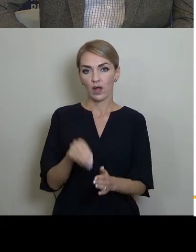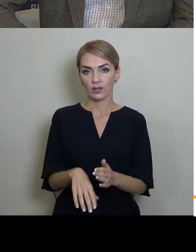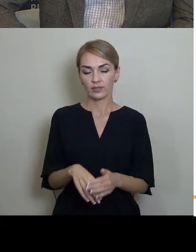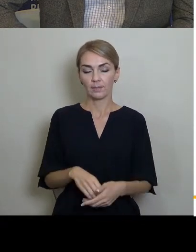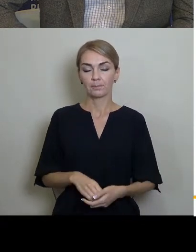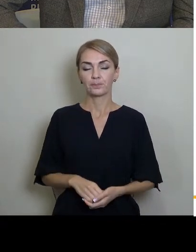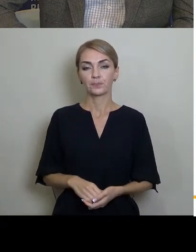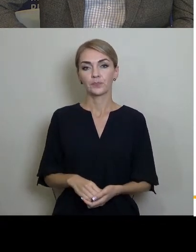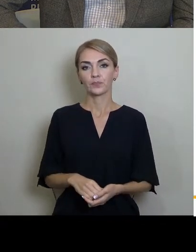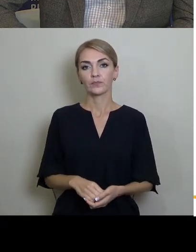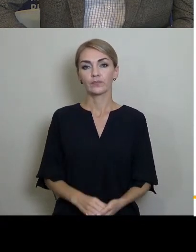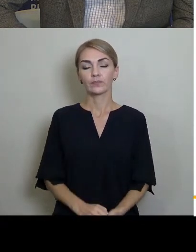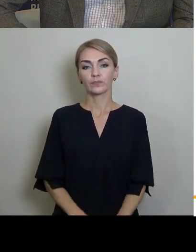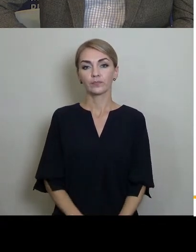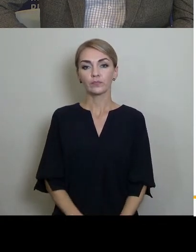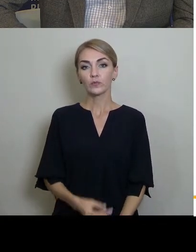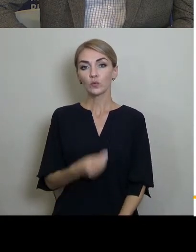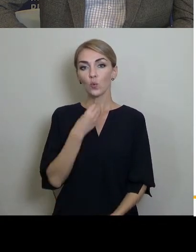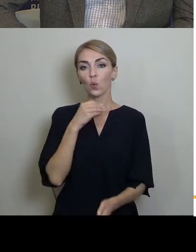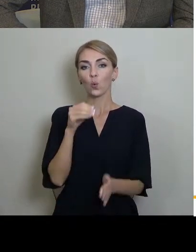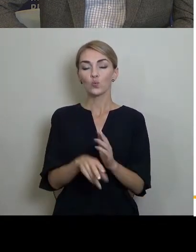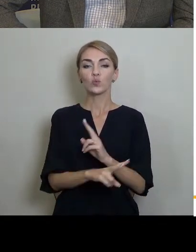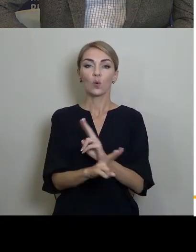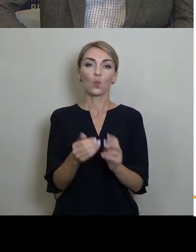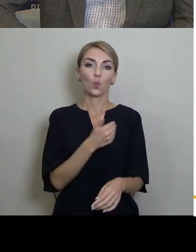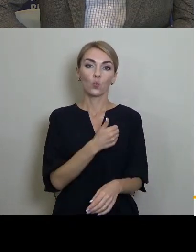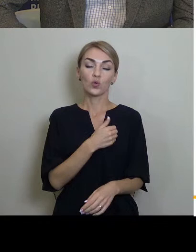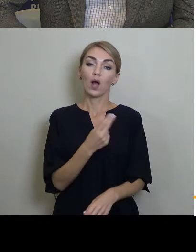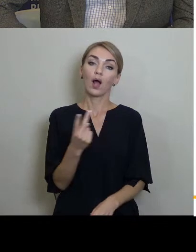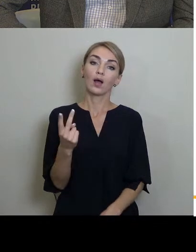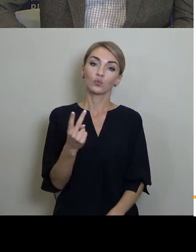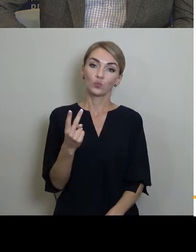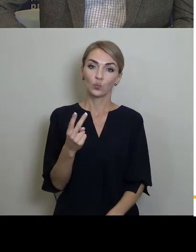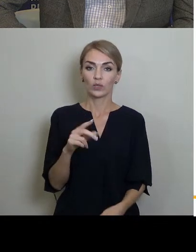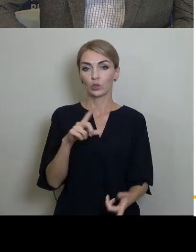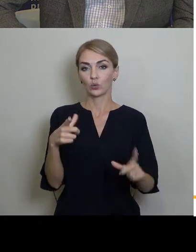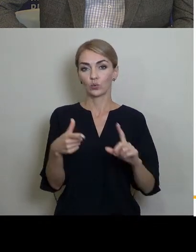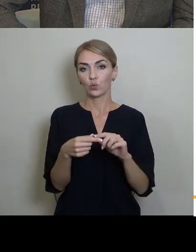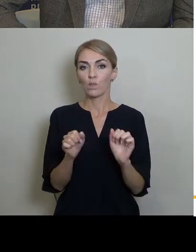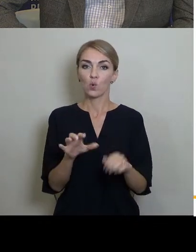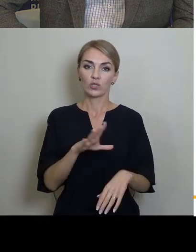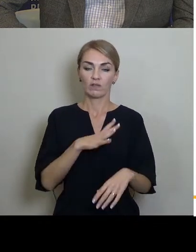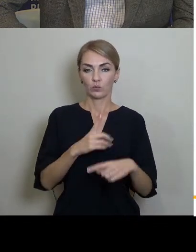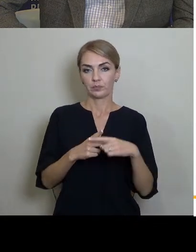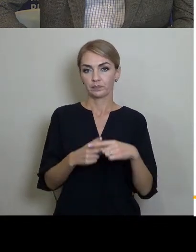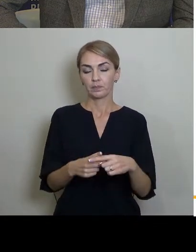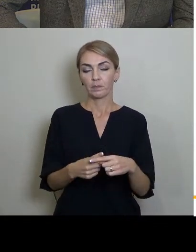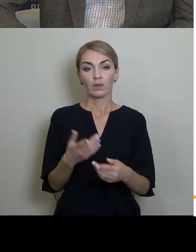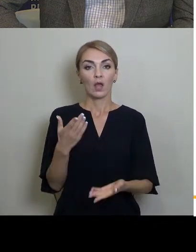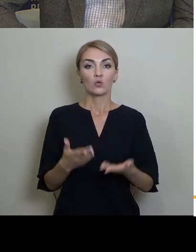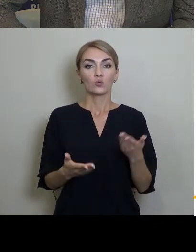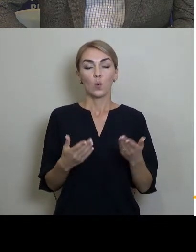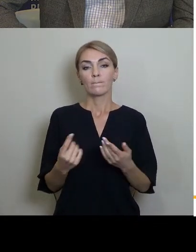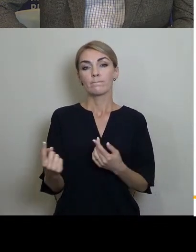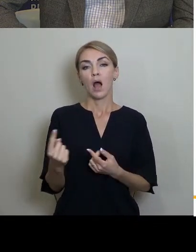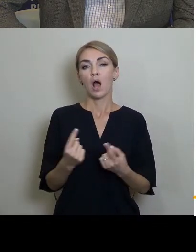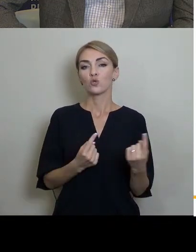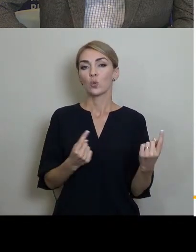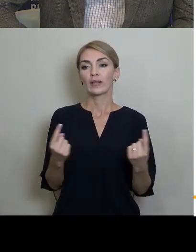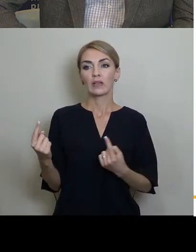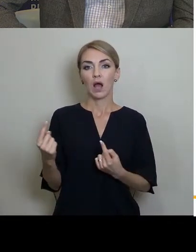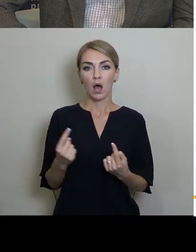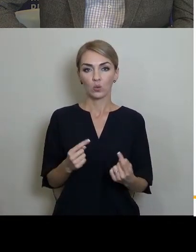conscious choice. And the elector should not compromise at the first phase of the elections. But if